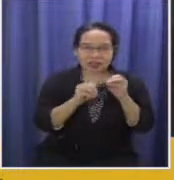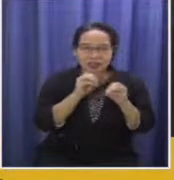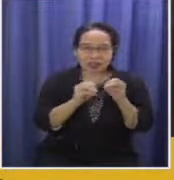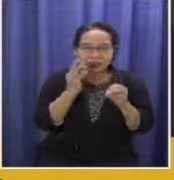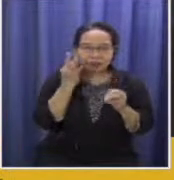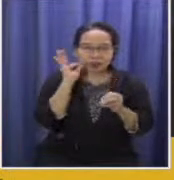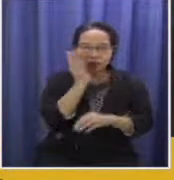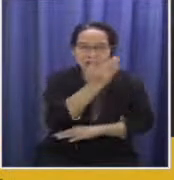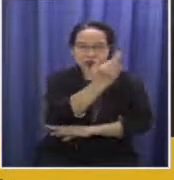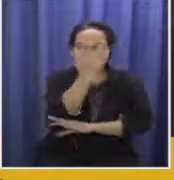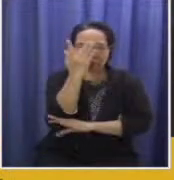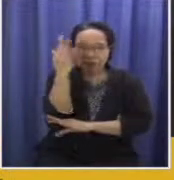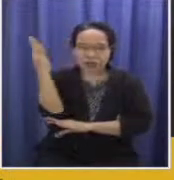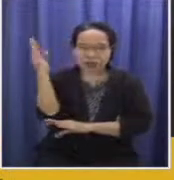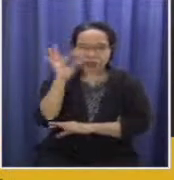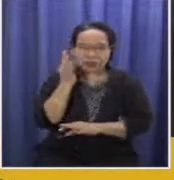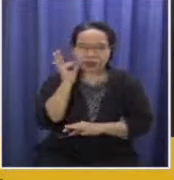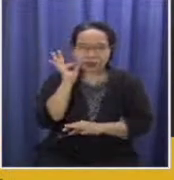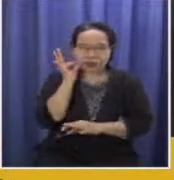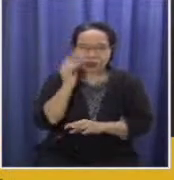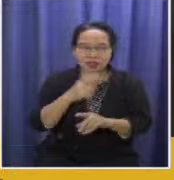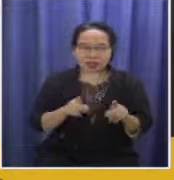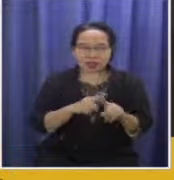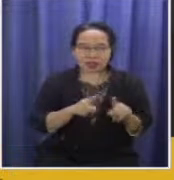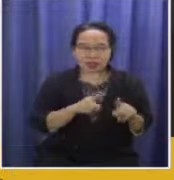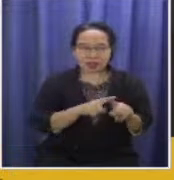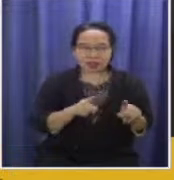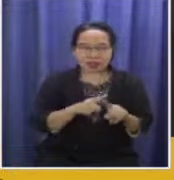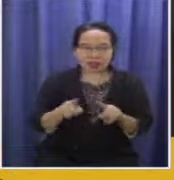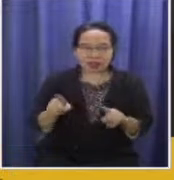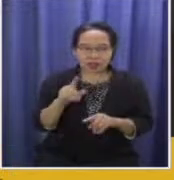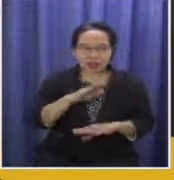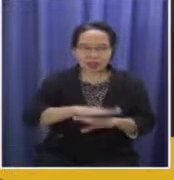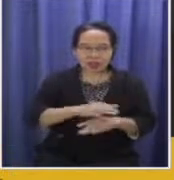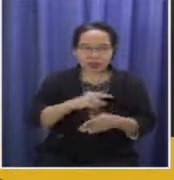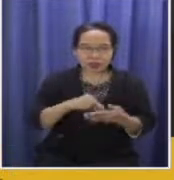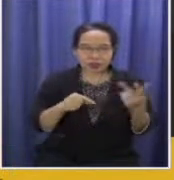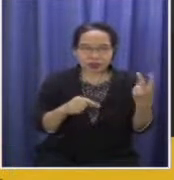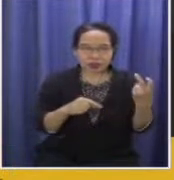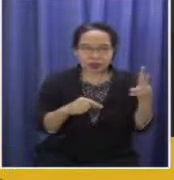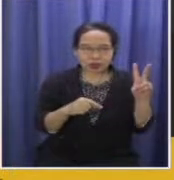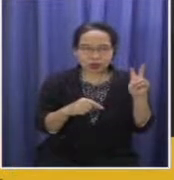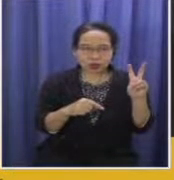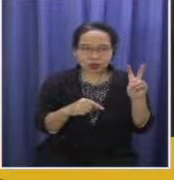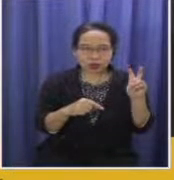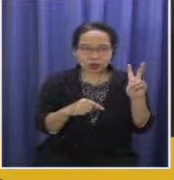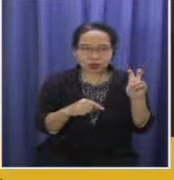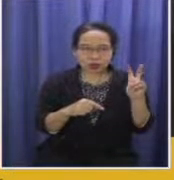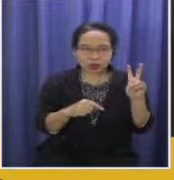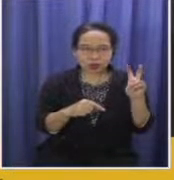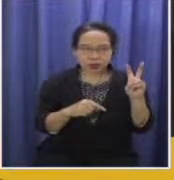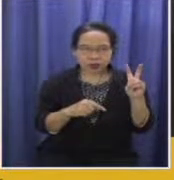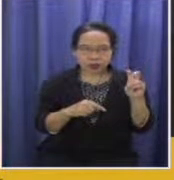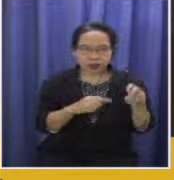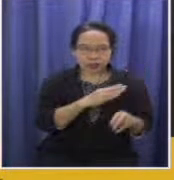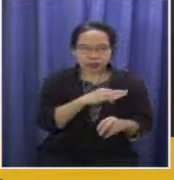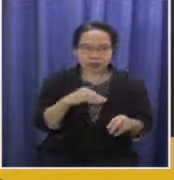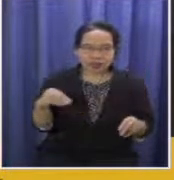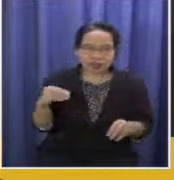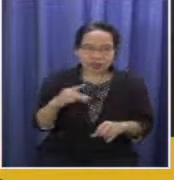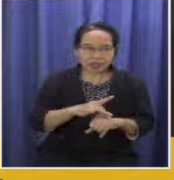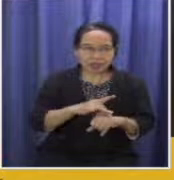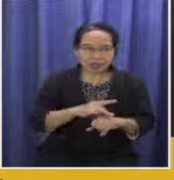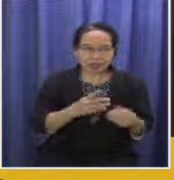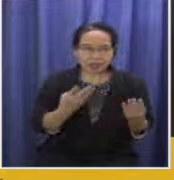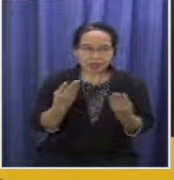fruit trees yielding fruit, etc. Now, on verse 12, Brother Muhans, it says,